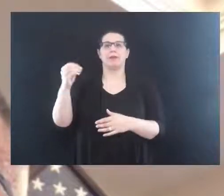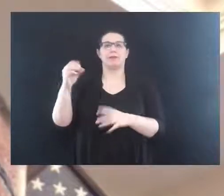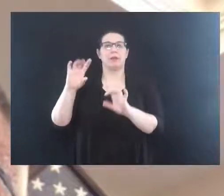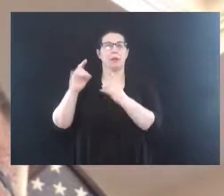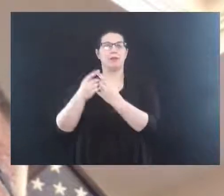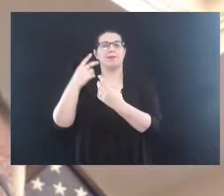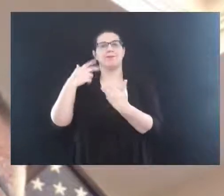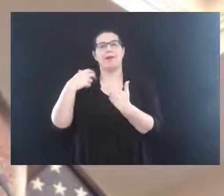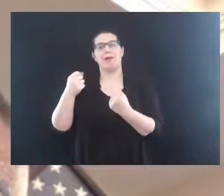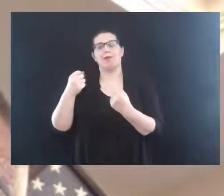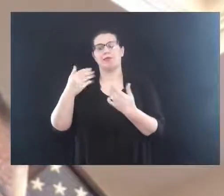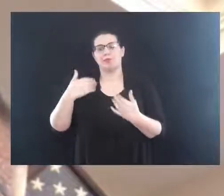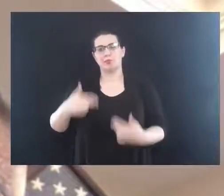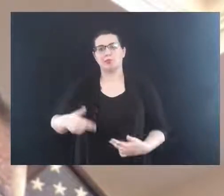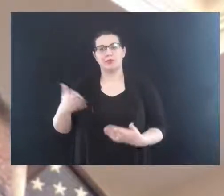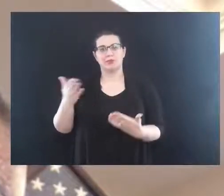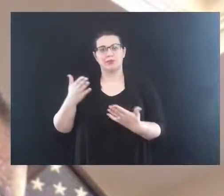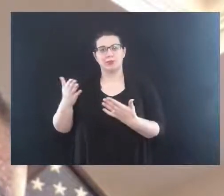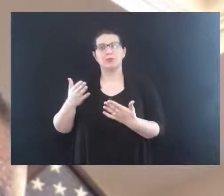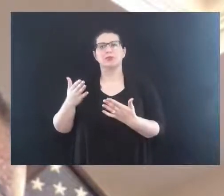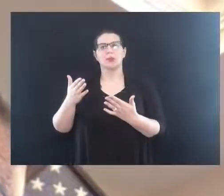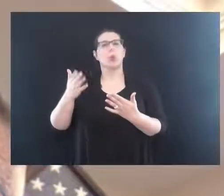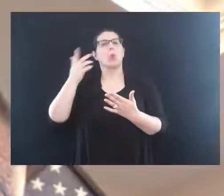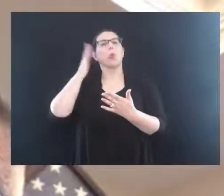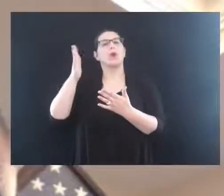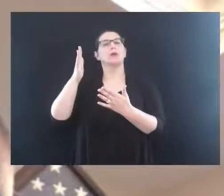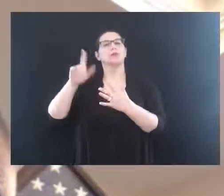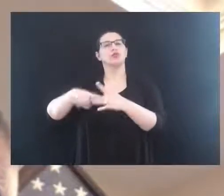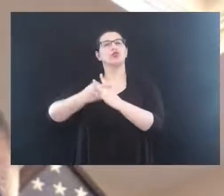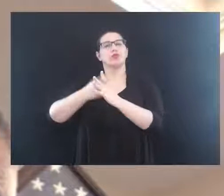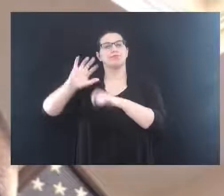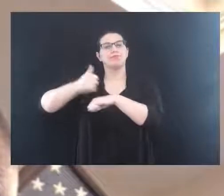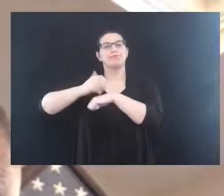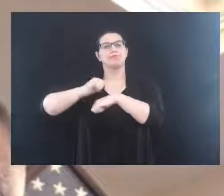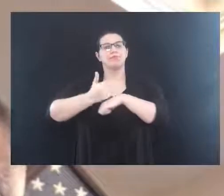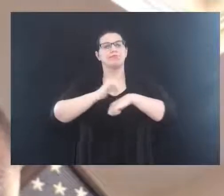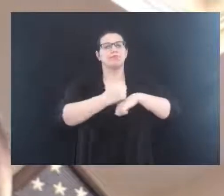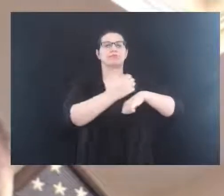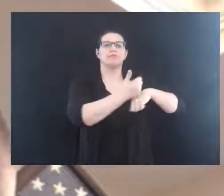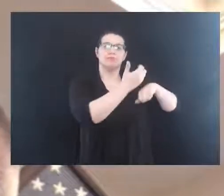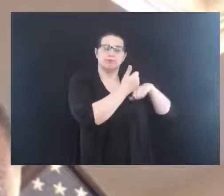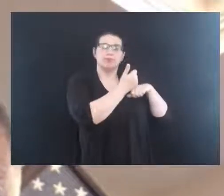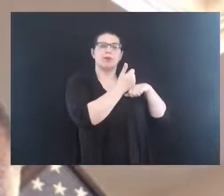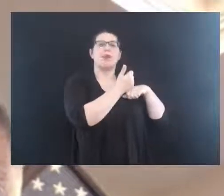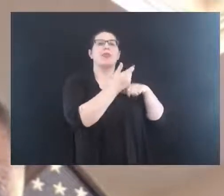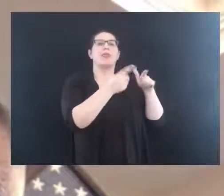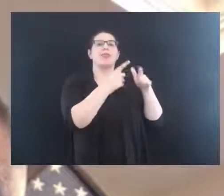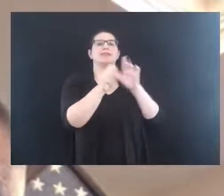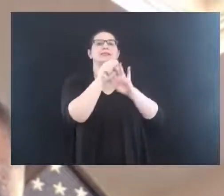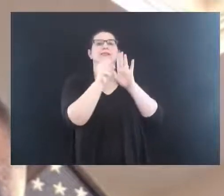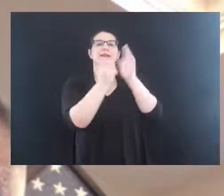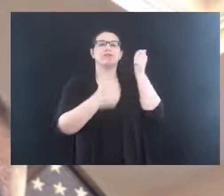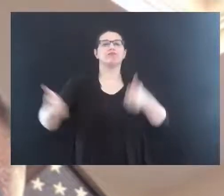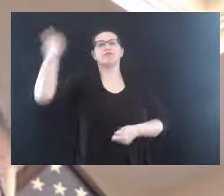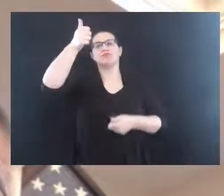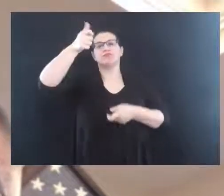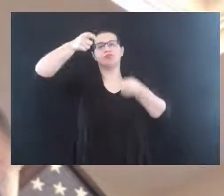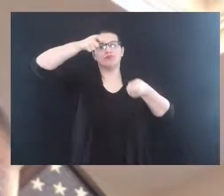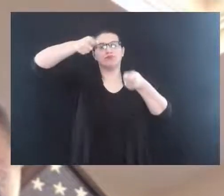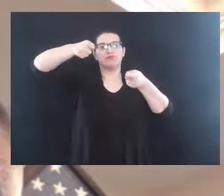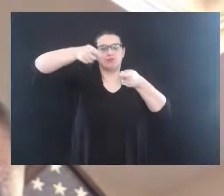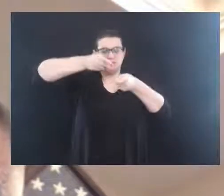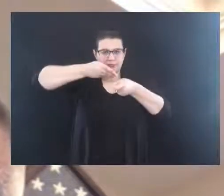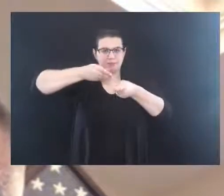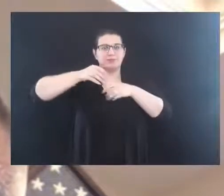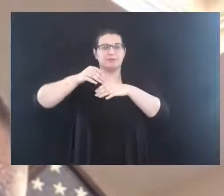signed up, and then there'll be an overarching management structure at the state level, and deliveries will go directly